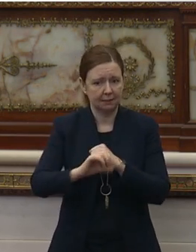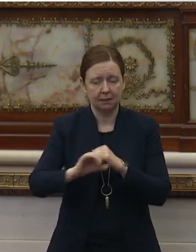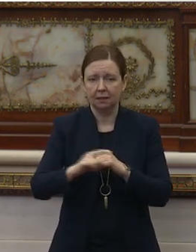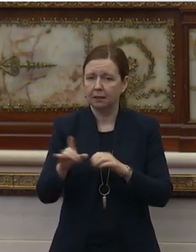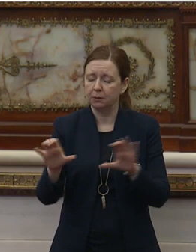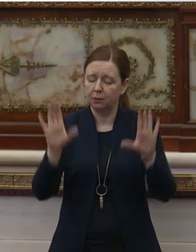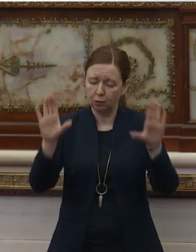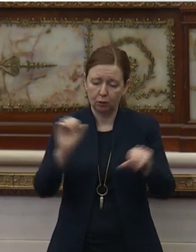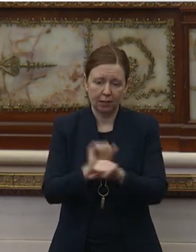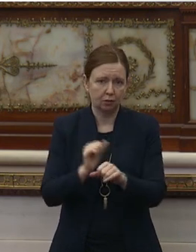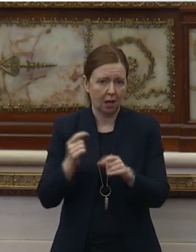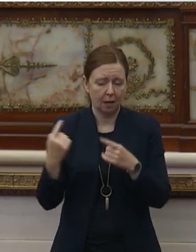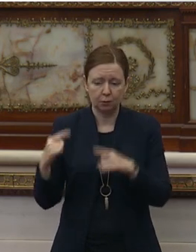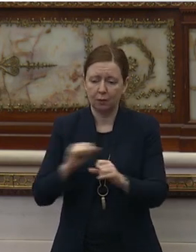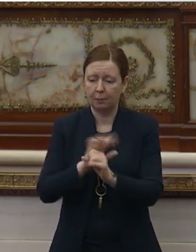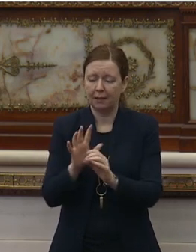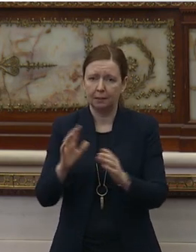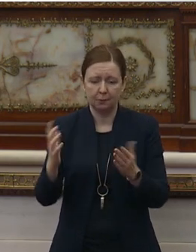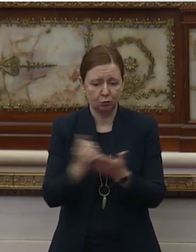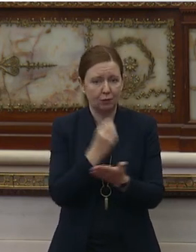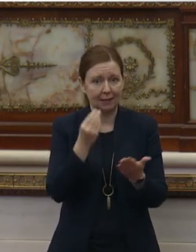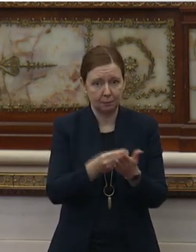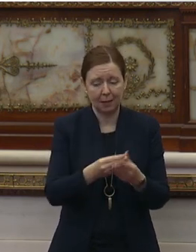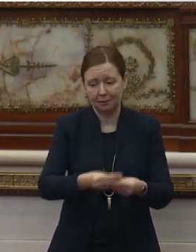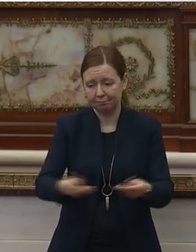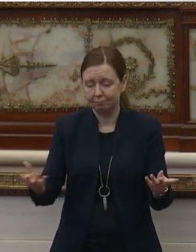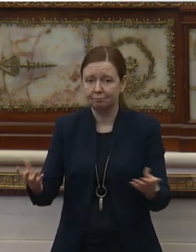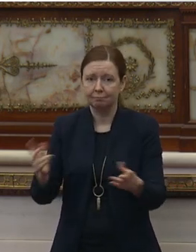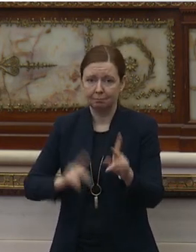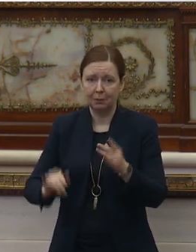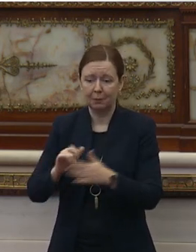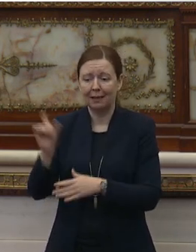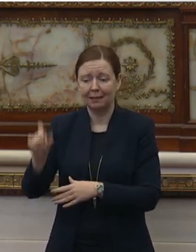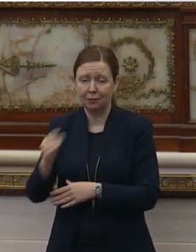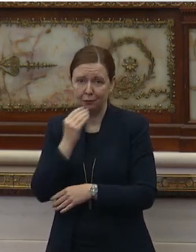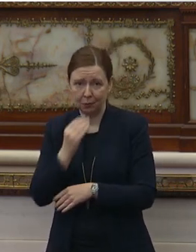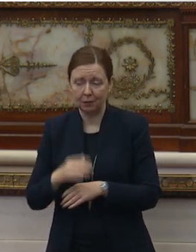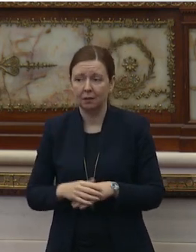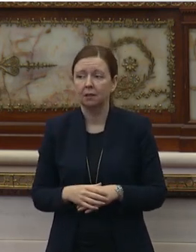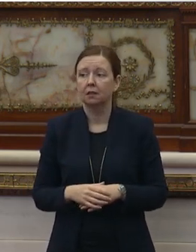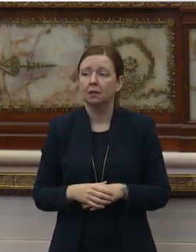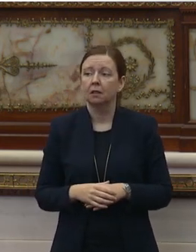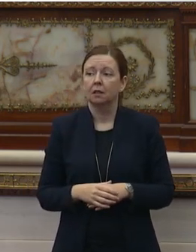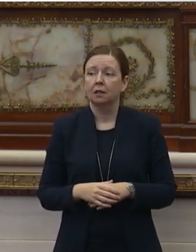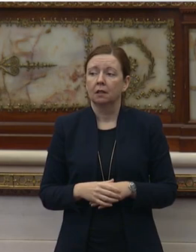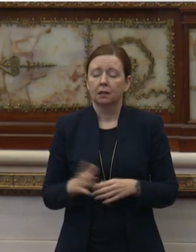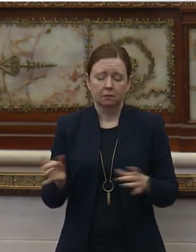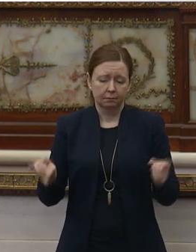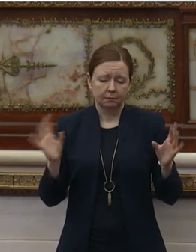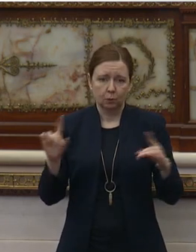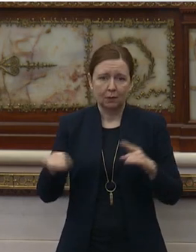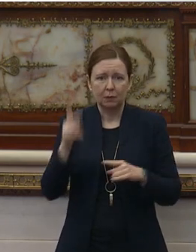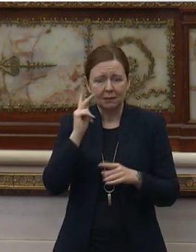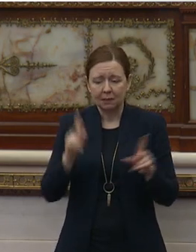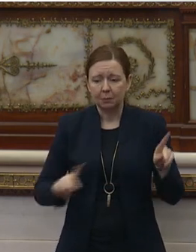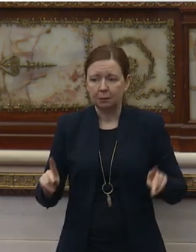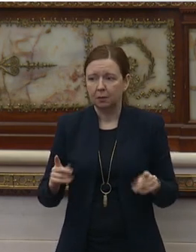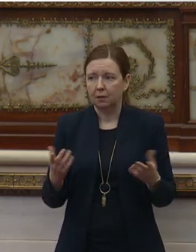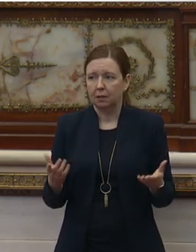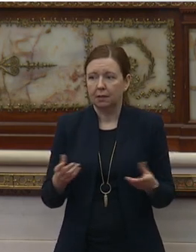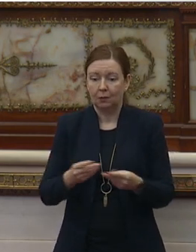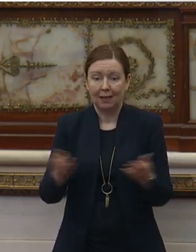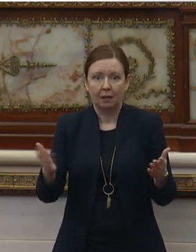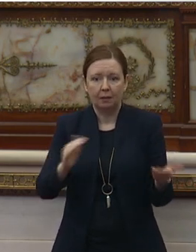throughout this pandemic to raise money to get food into the hands of those who have felt this food insecurity. And it's devastating when you see people and you hand